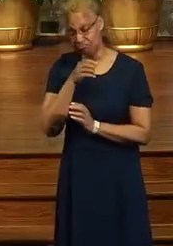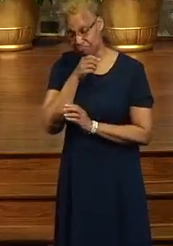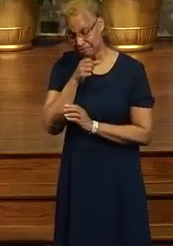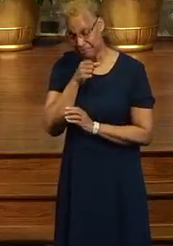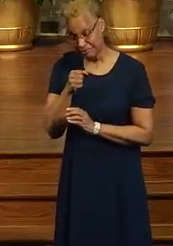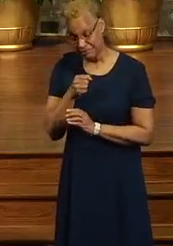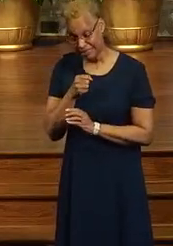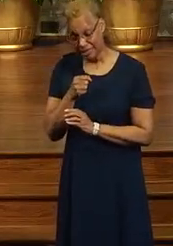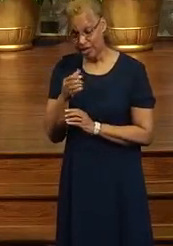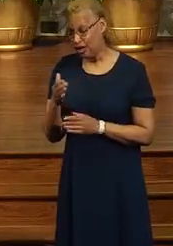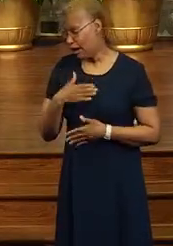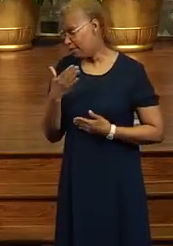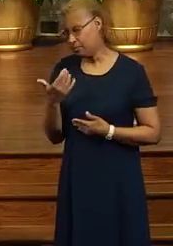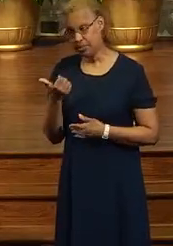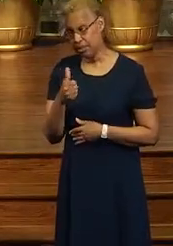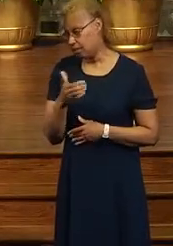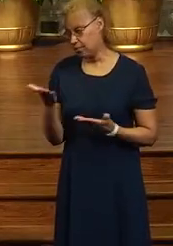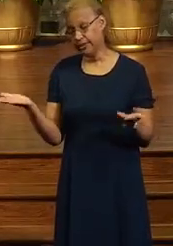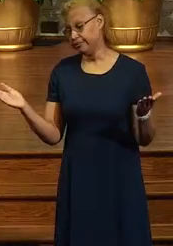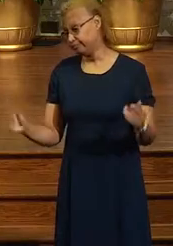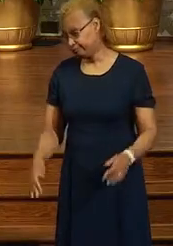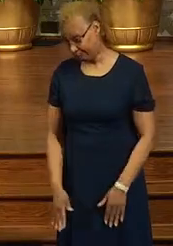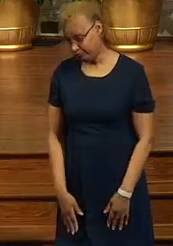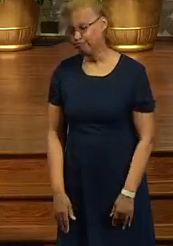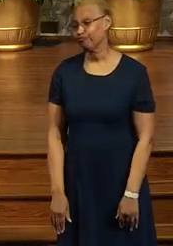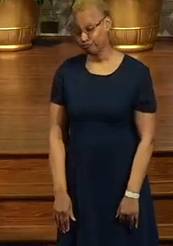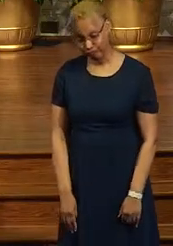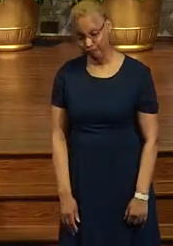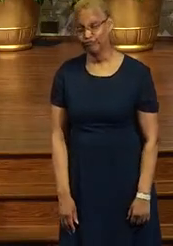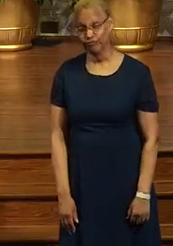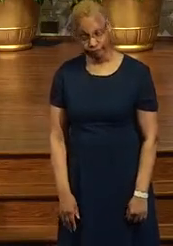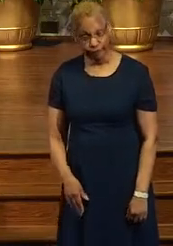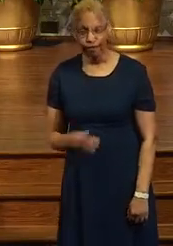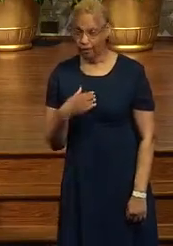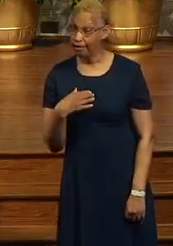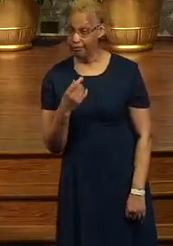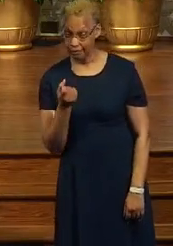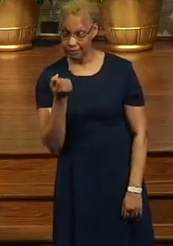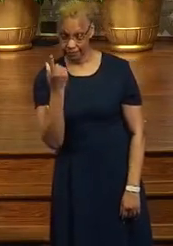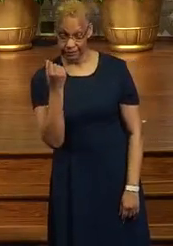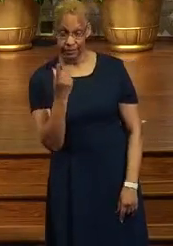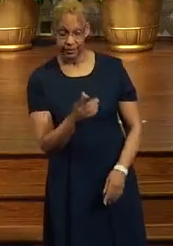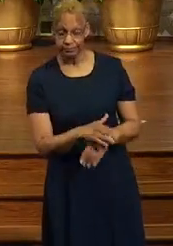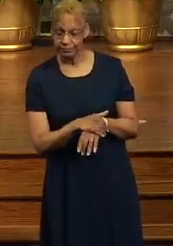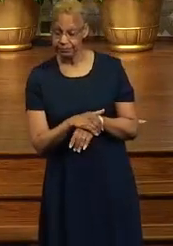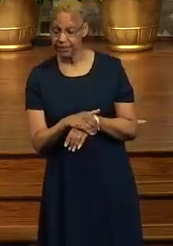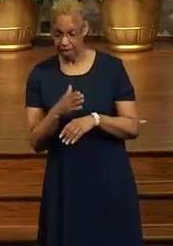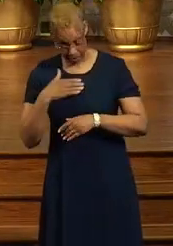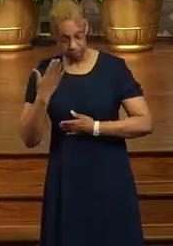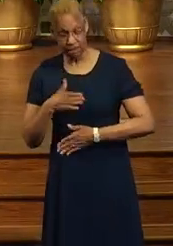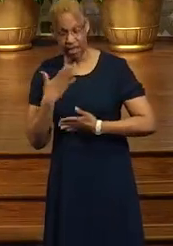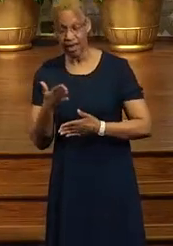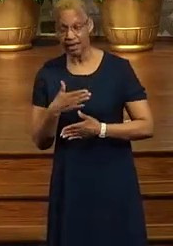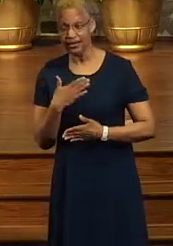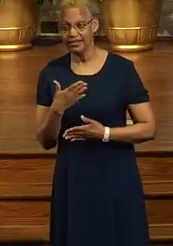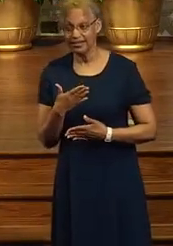you're glad to be anywhere. Come on, talk back to me. So I'm glad to be